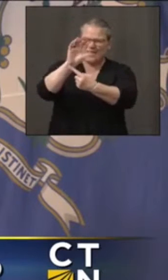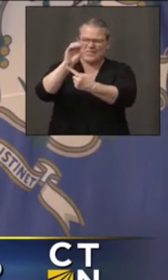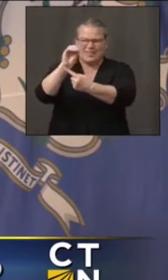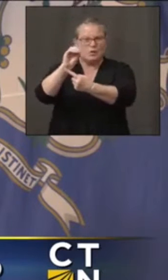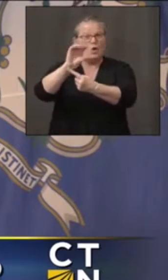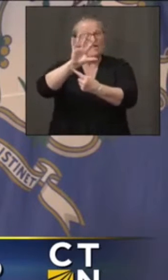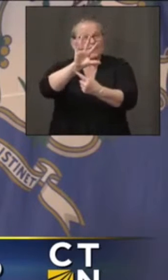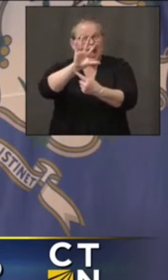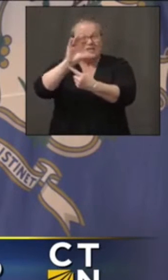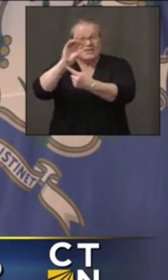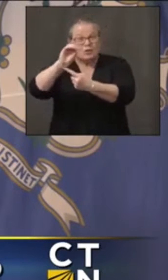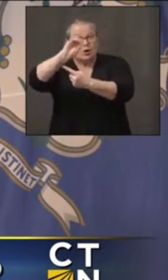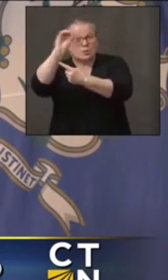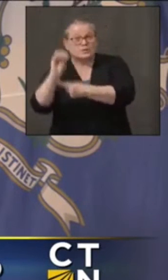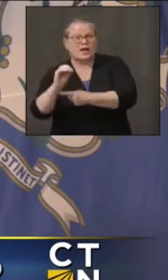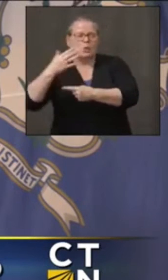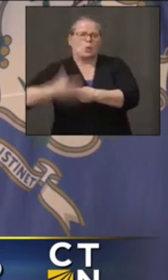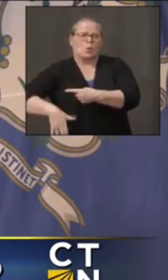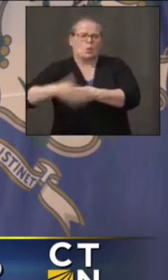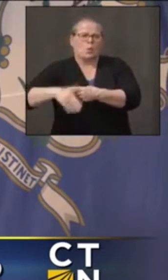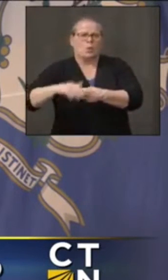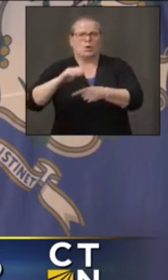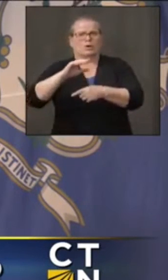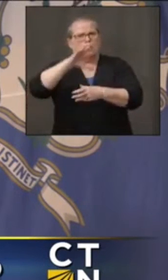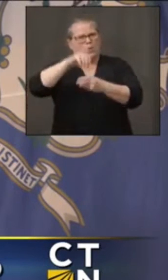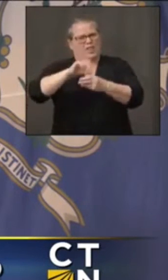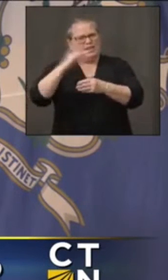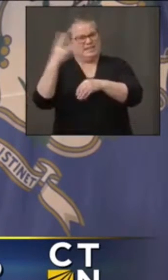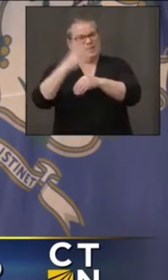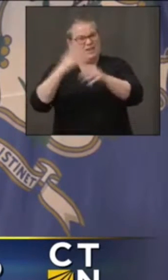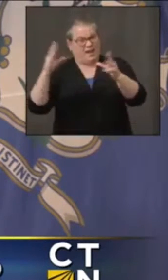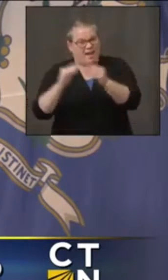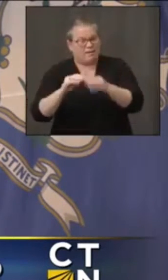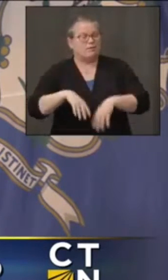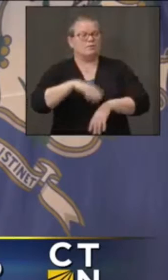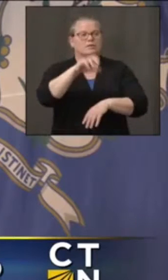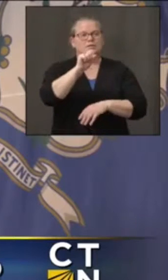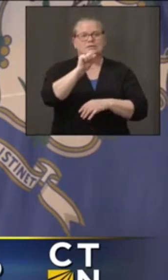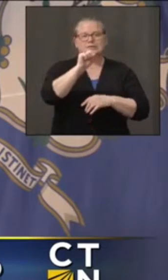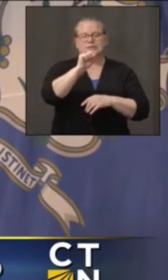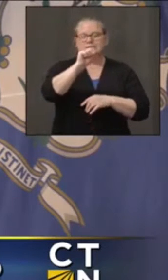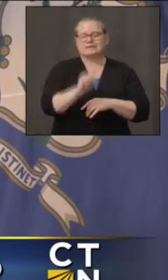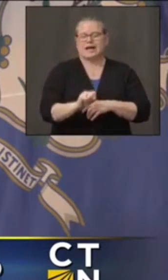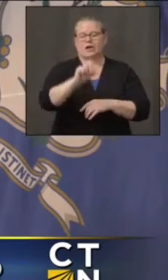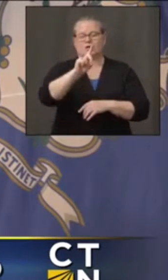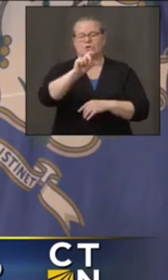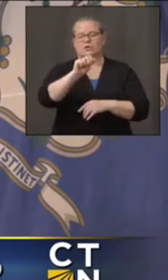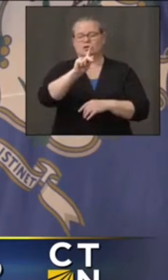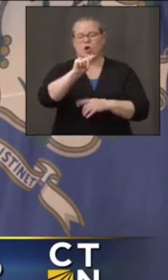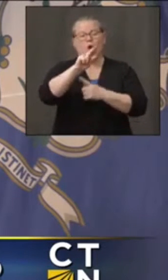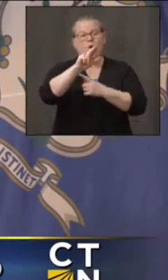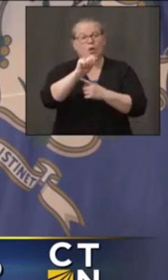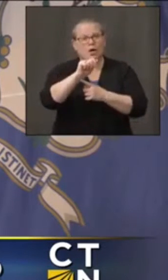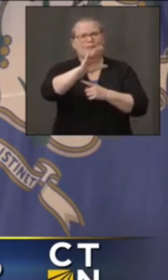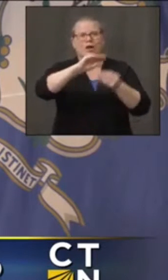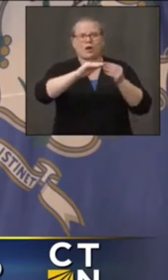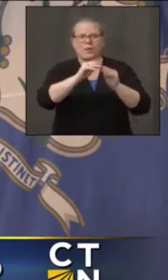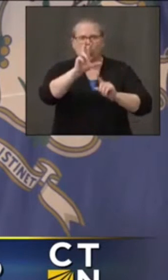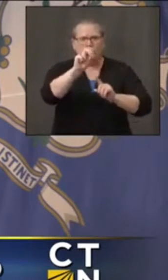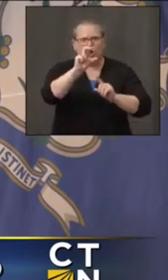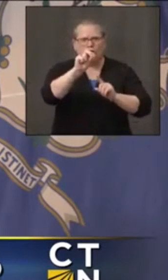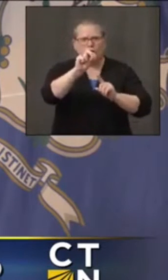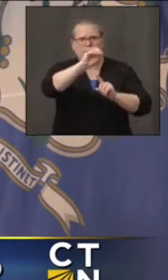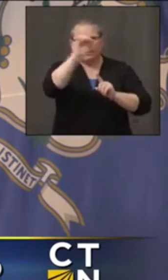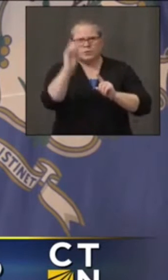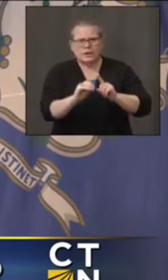7-day rate. South Dakota's in the 40s. Wisconsin South Dakota's in the 30s. Wisconsin's in the